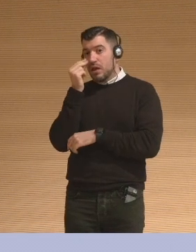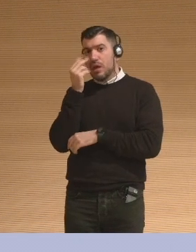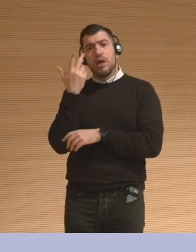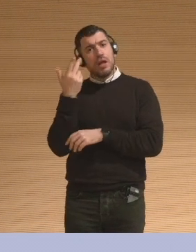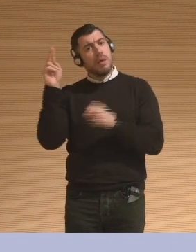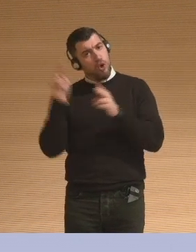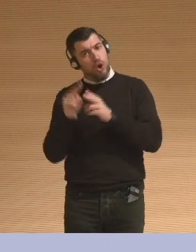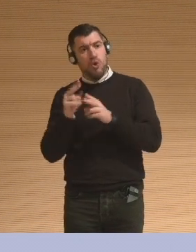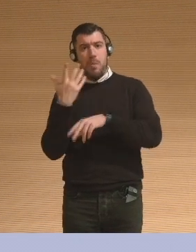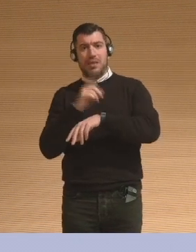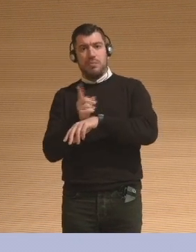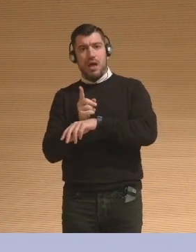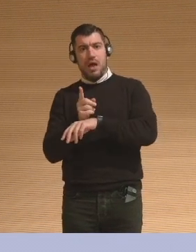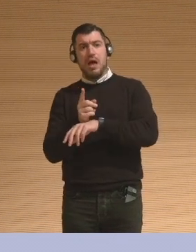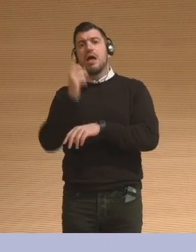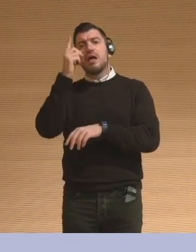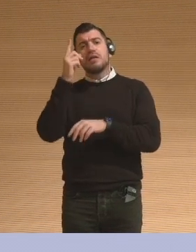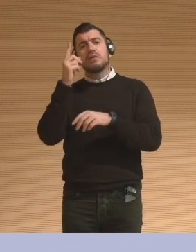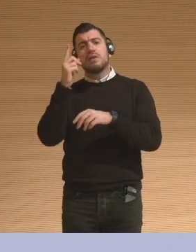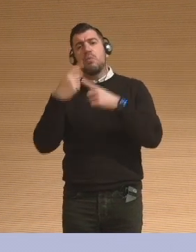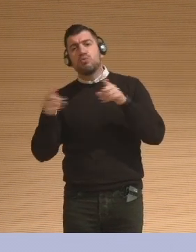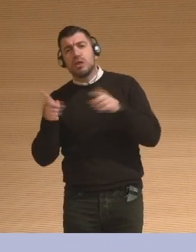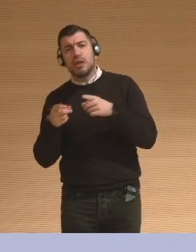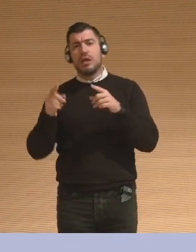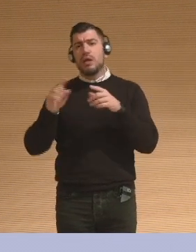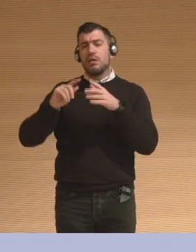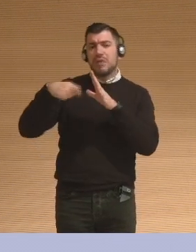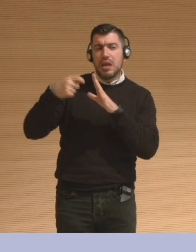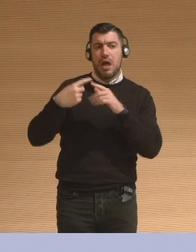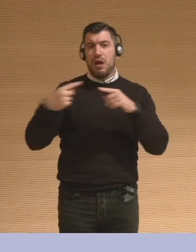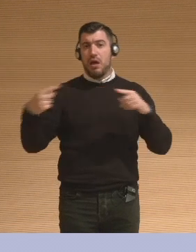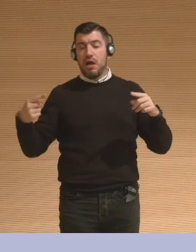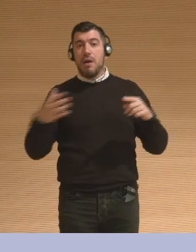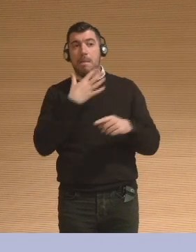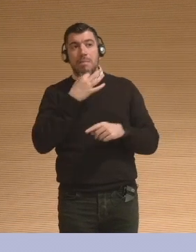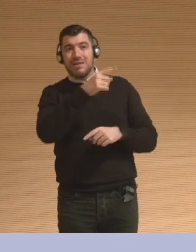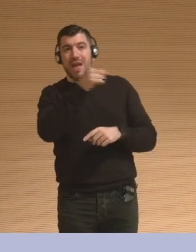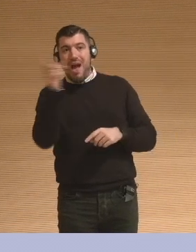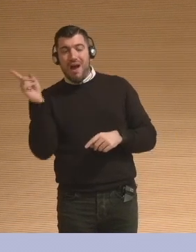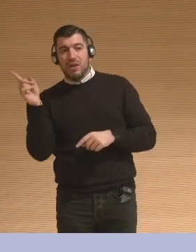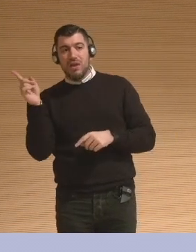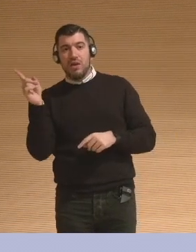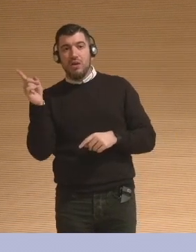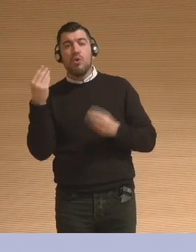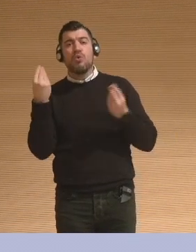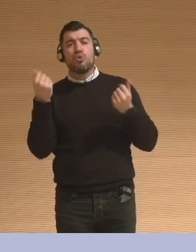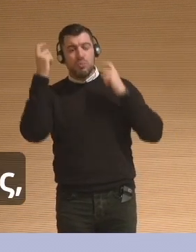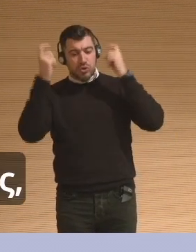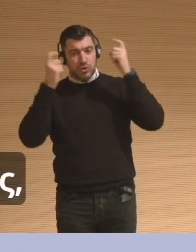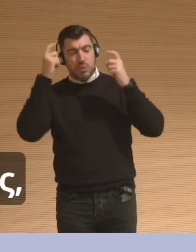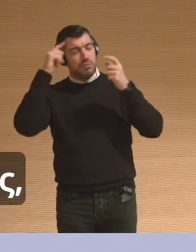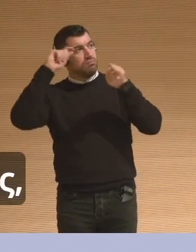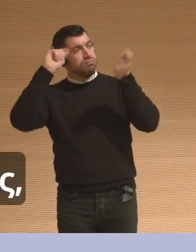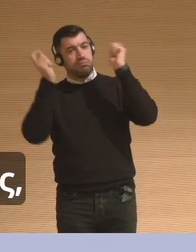the water lilies, whereas bento, which is considered as non-art paintings, and there's no much difference in terms of their impacts. So